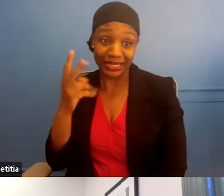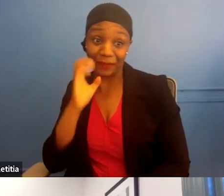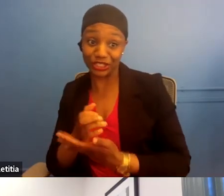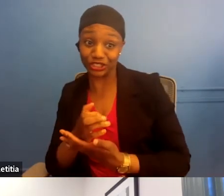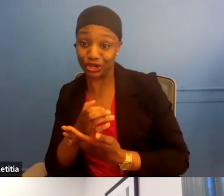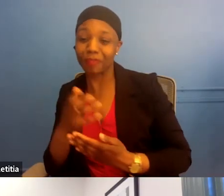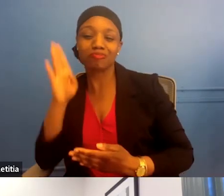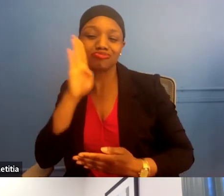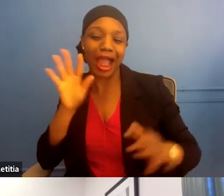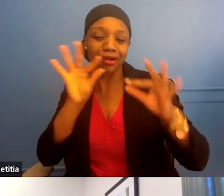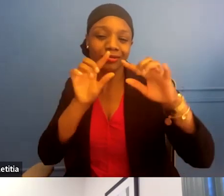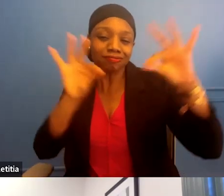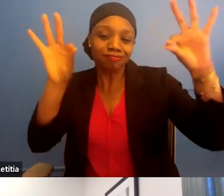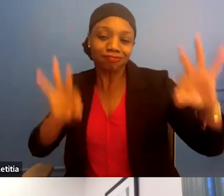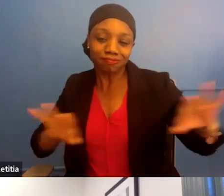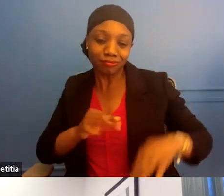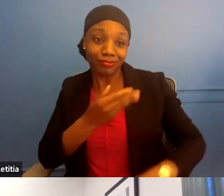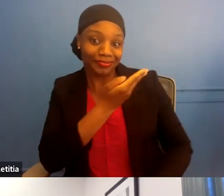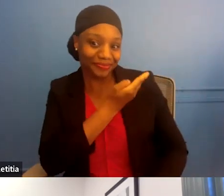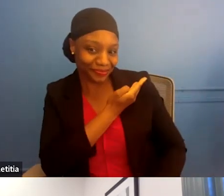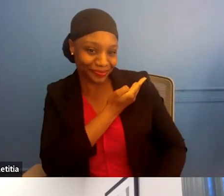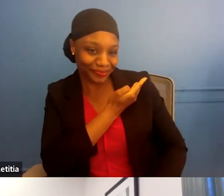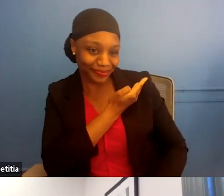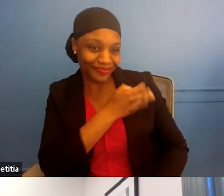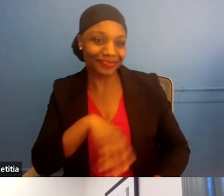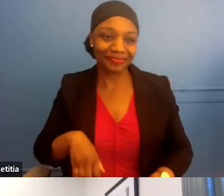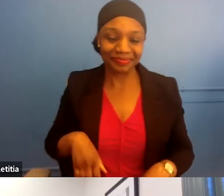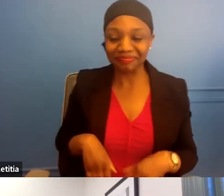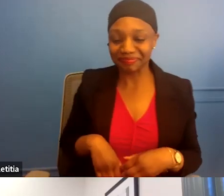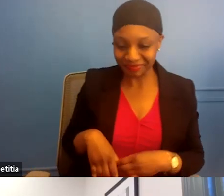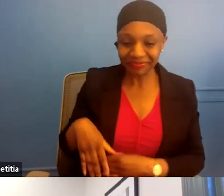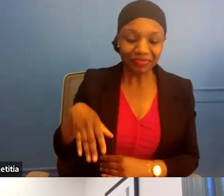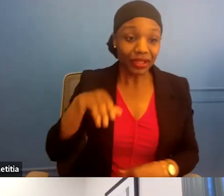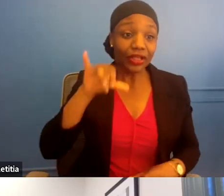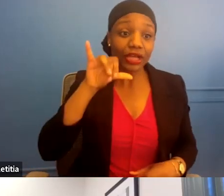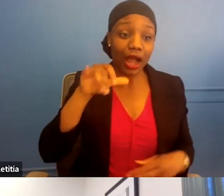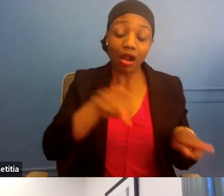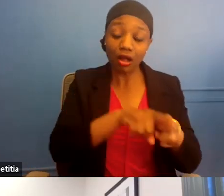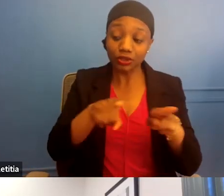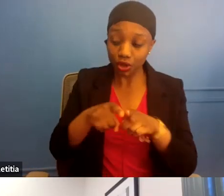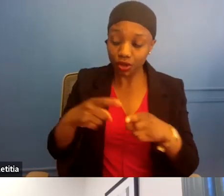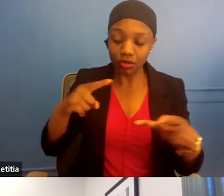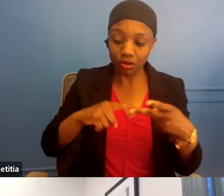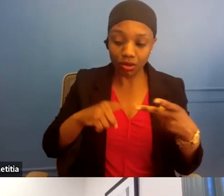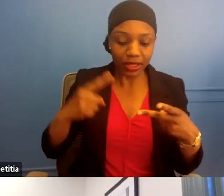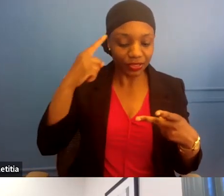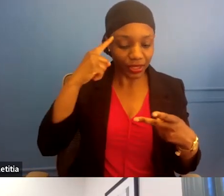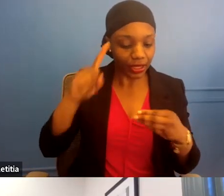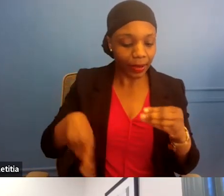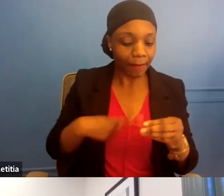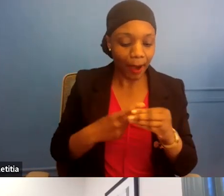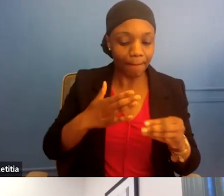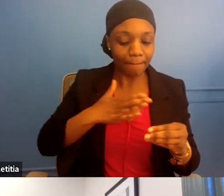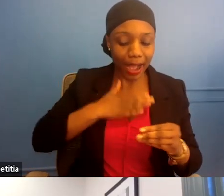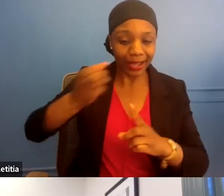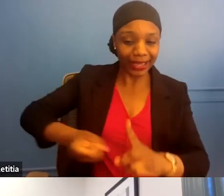photo. And also being able to really think about pointedly on how I can scale my impact and